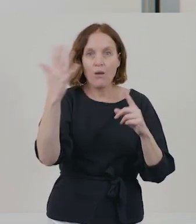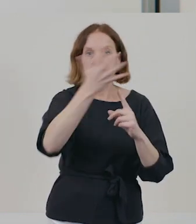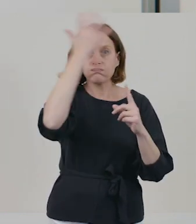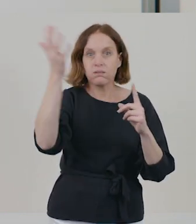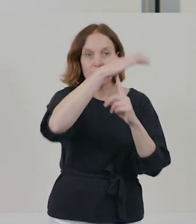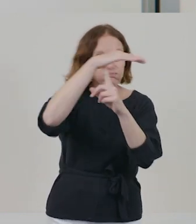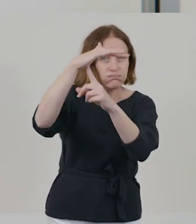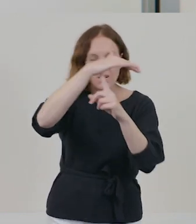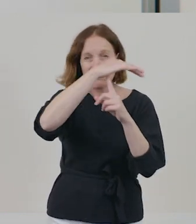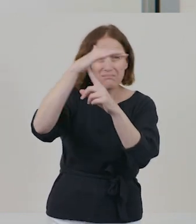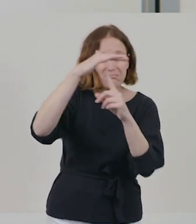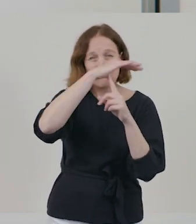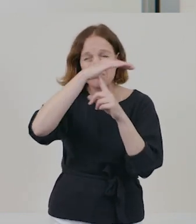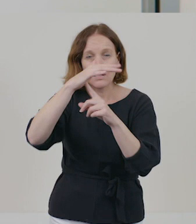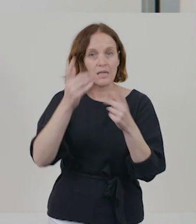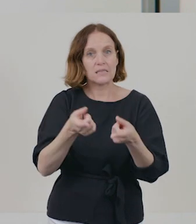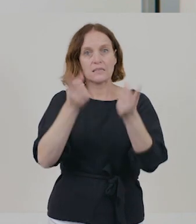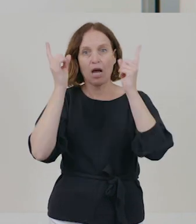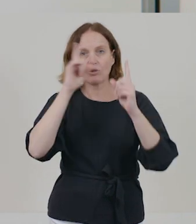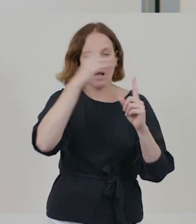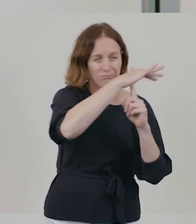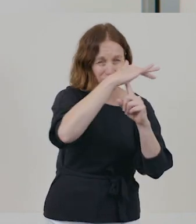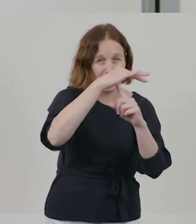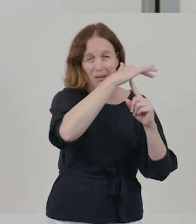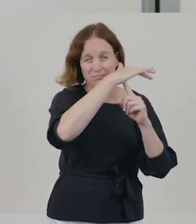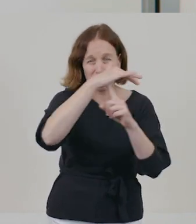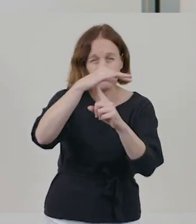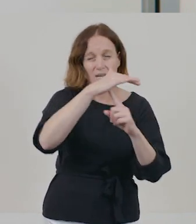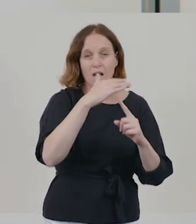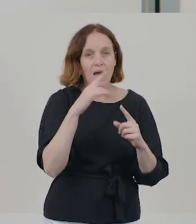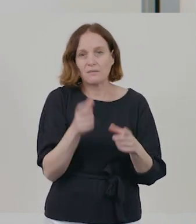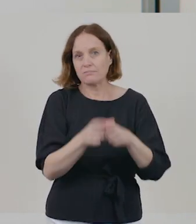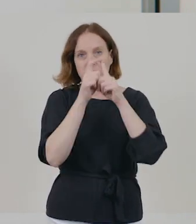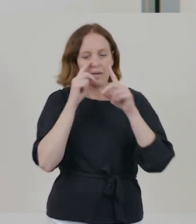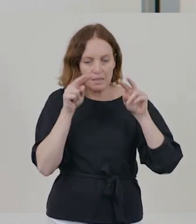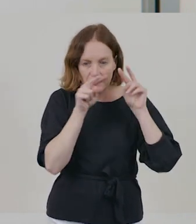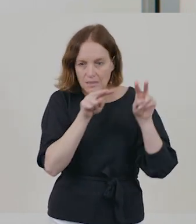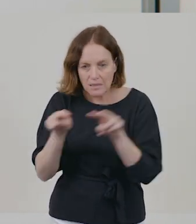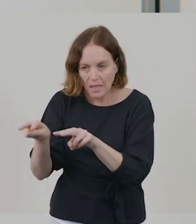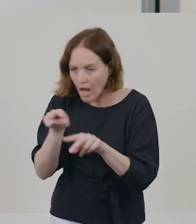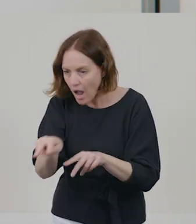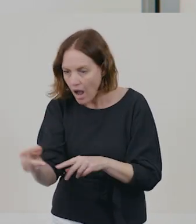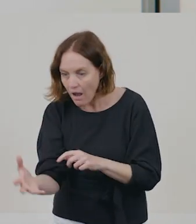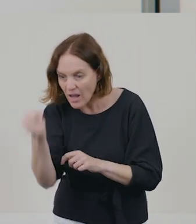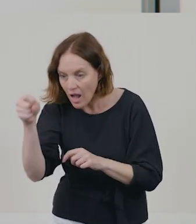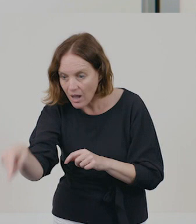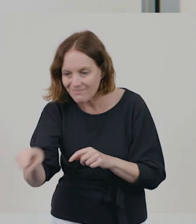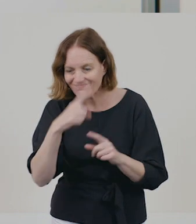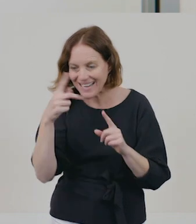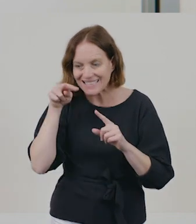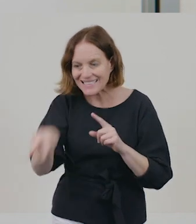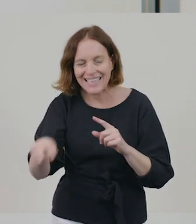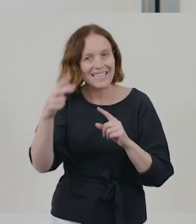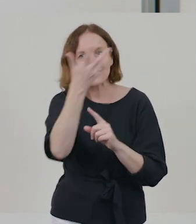it's too windy or rainy, it would make it very dangerous to fly a helicopter and too difficult to see the people that need